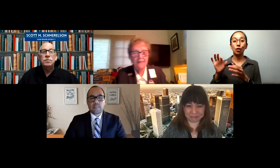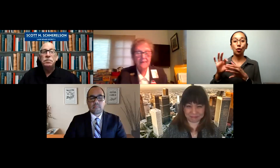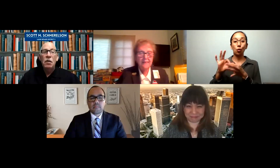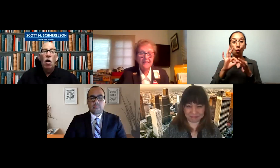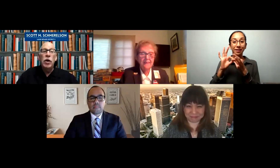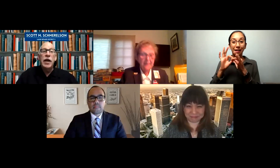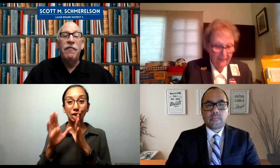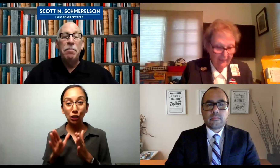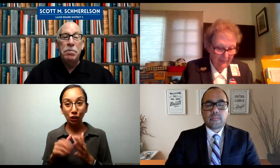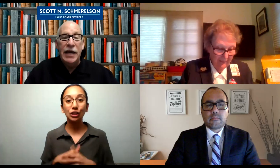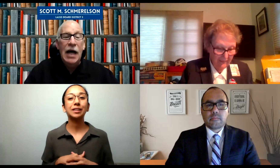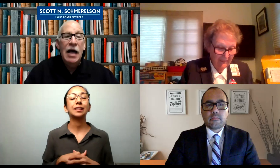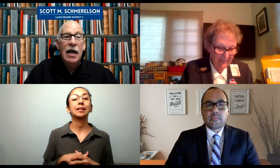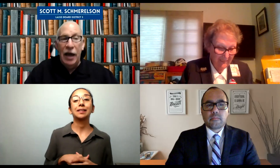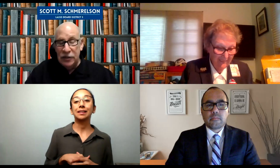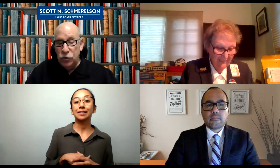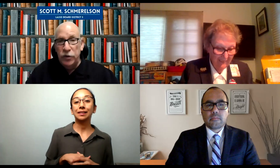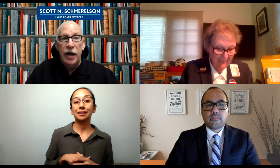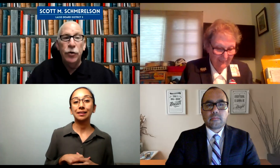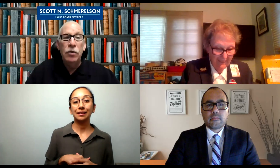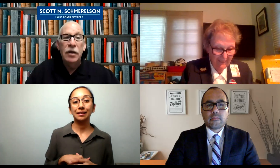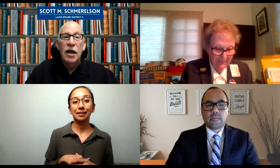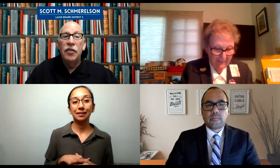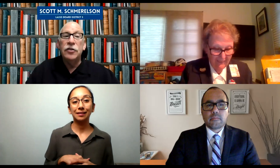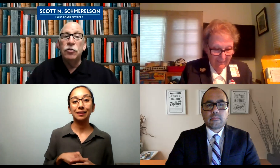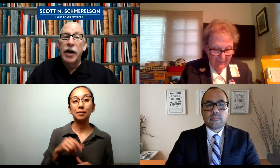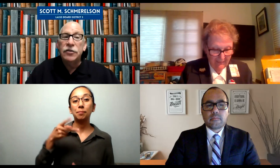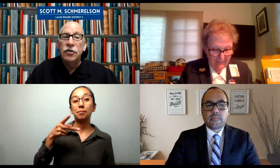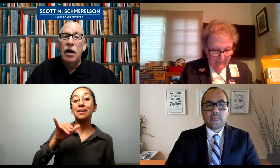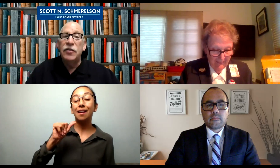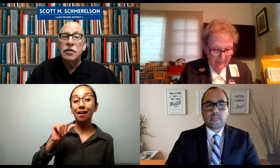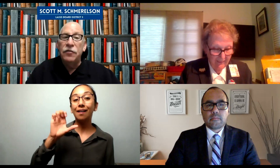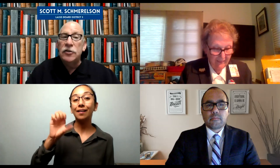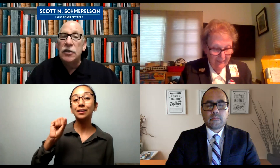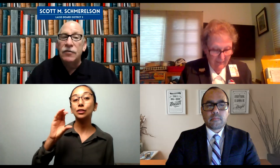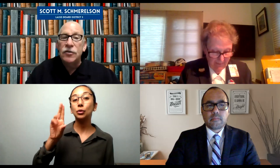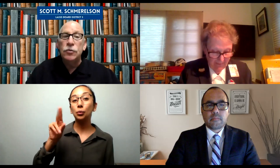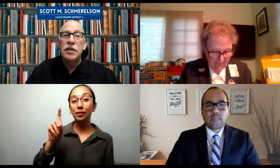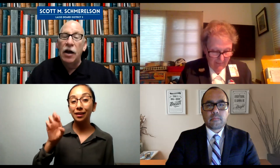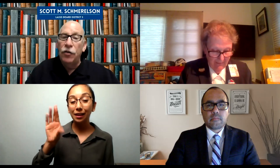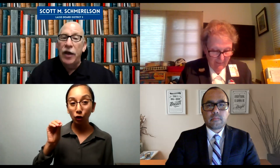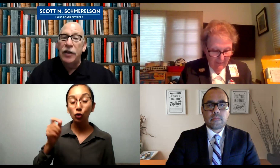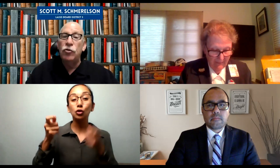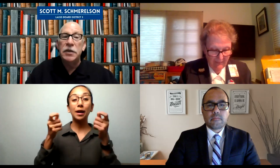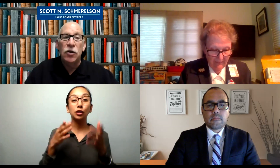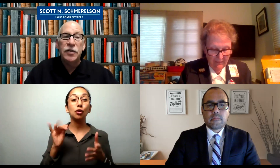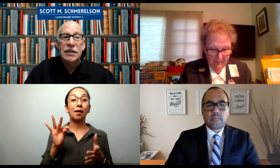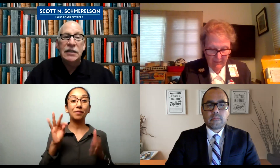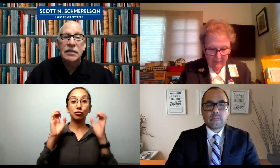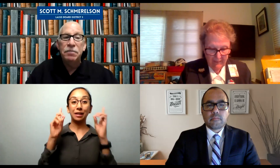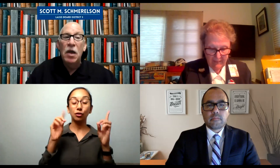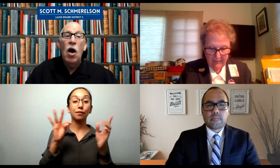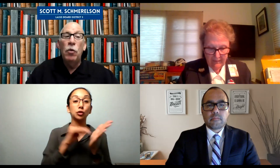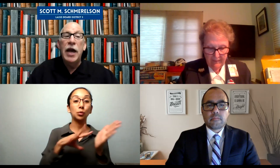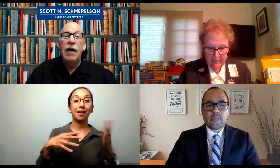Branch. We have Pia Escudero, the Director of the Division of Student Health and Human